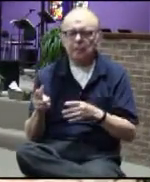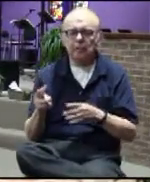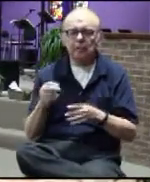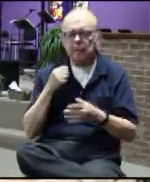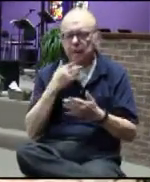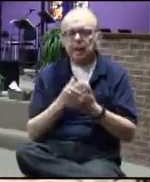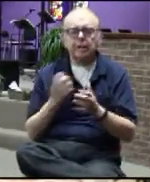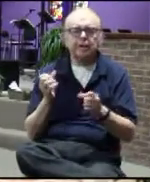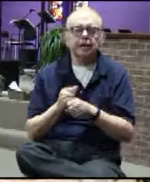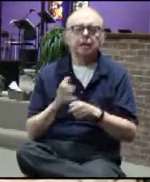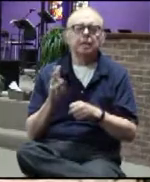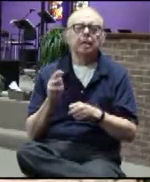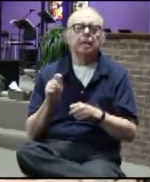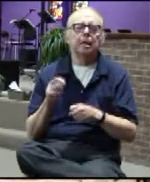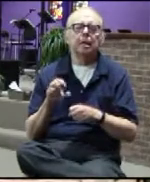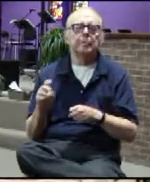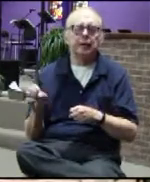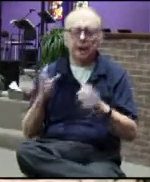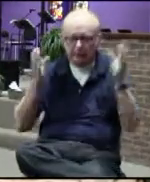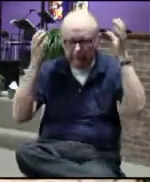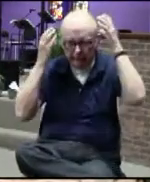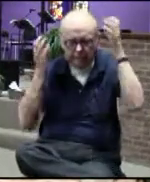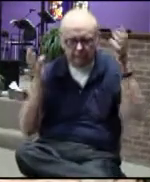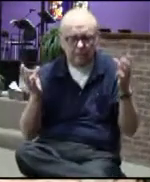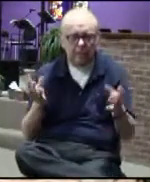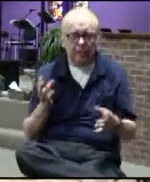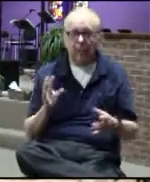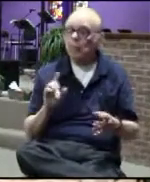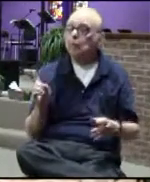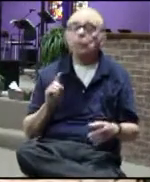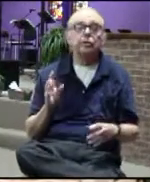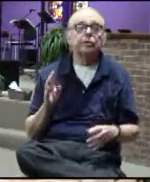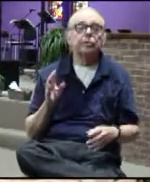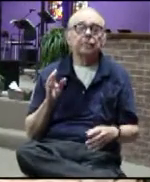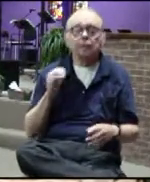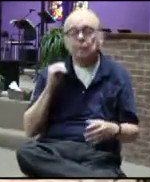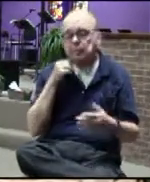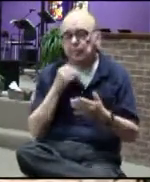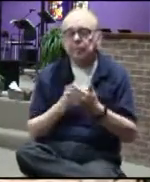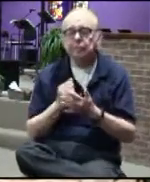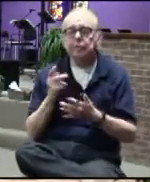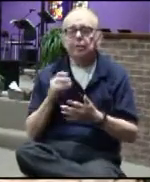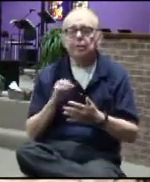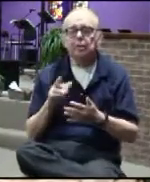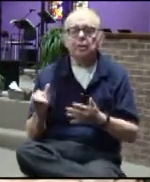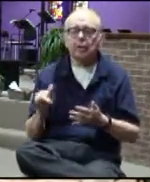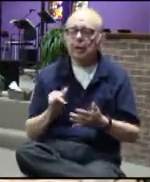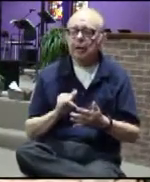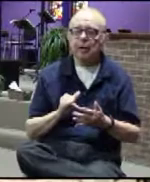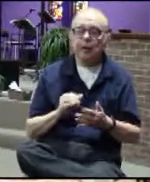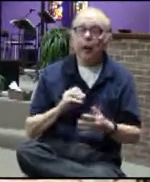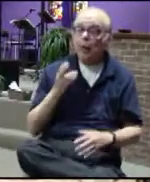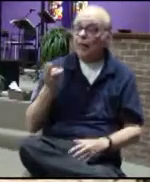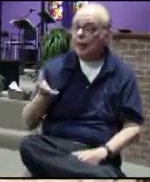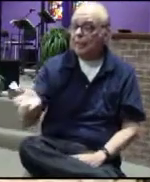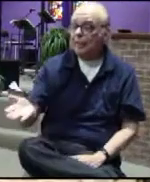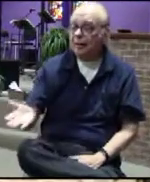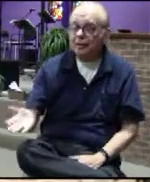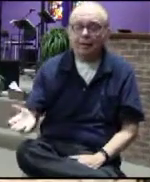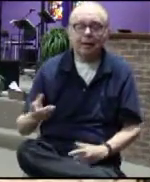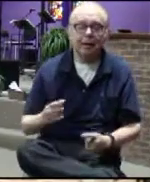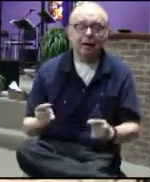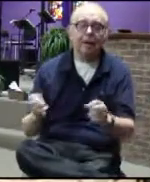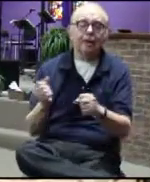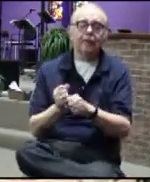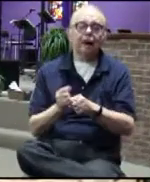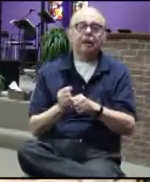to get Minnie. And you realize, where's Charlie? And you realize, oh there she is. She's trying